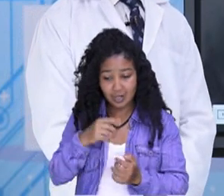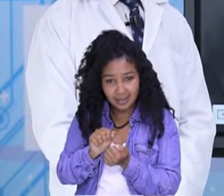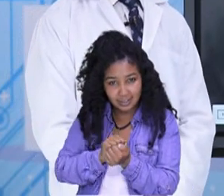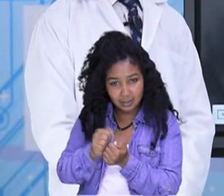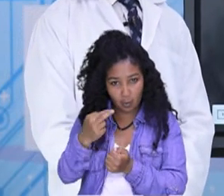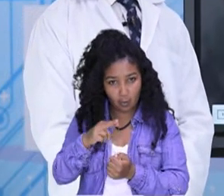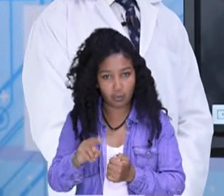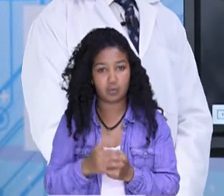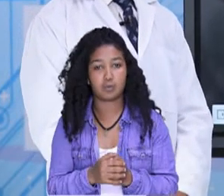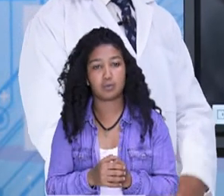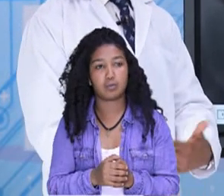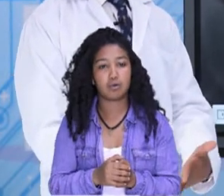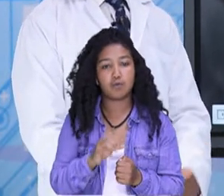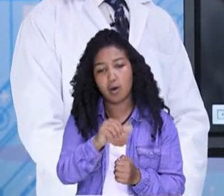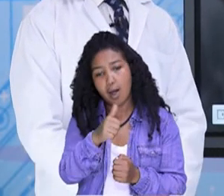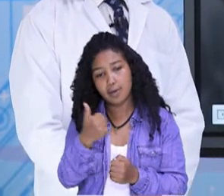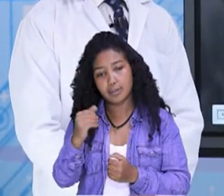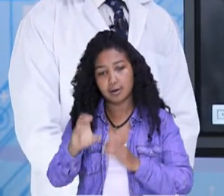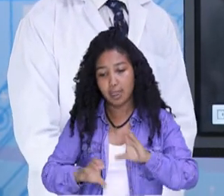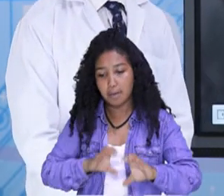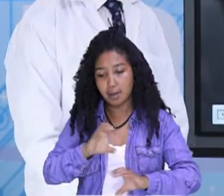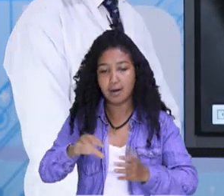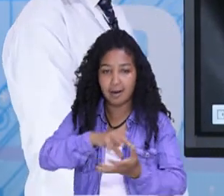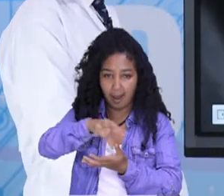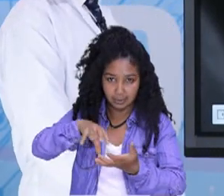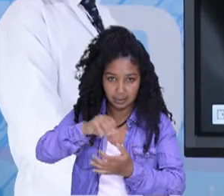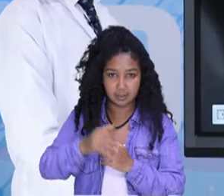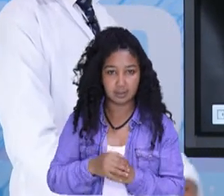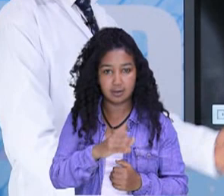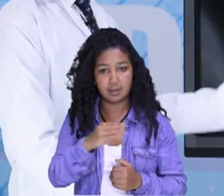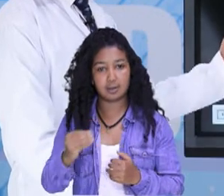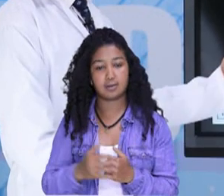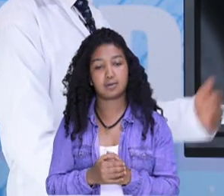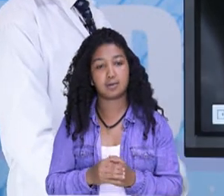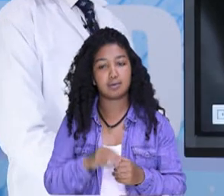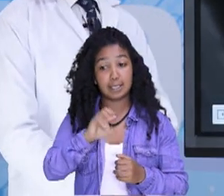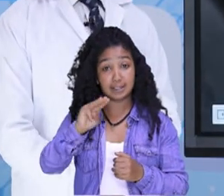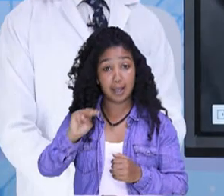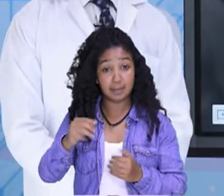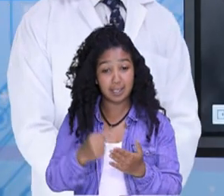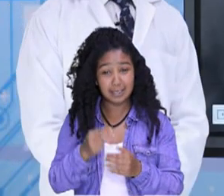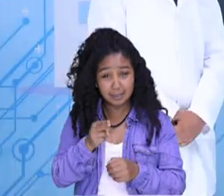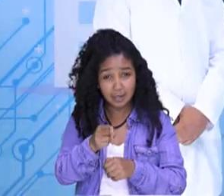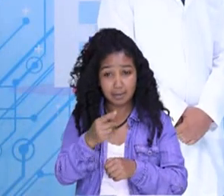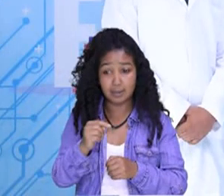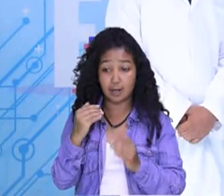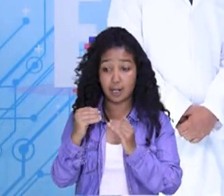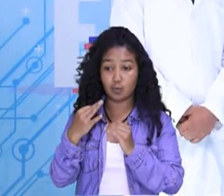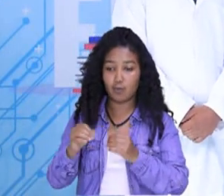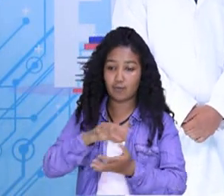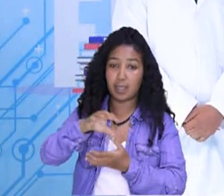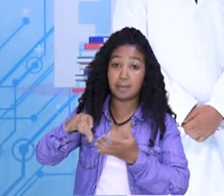digest or for other chemical reactions, and enzymes, they speed up the rate of